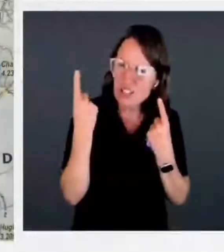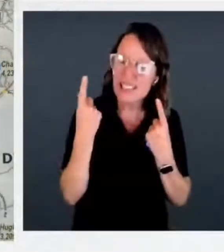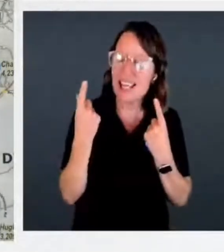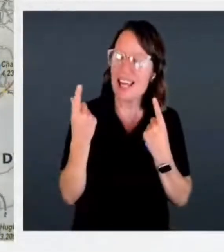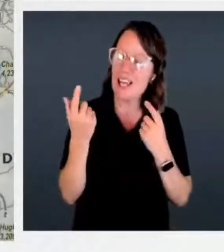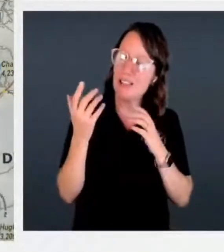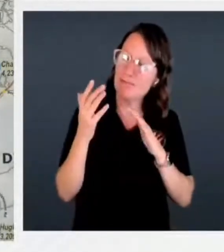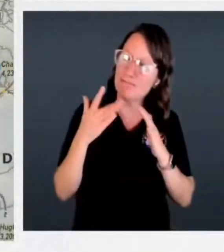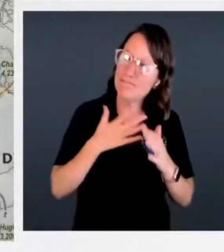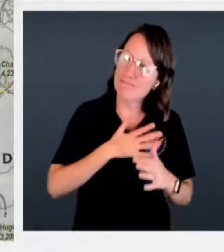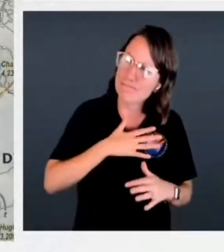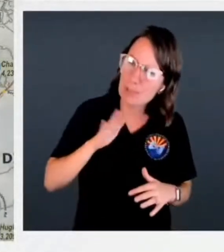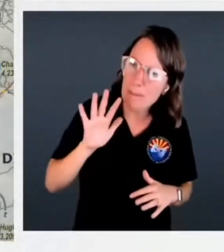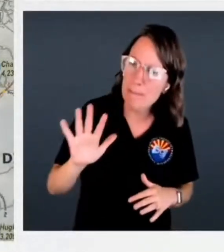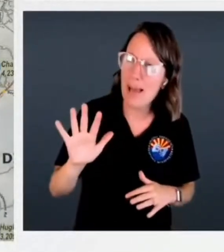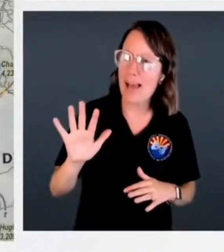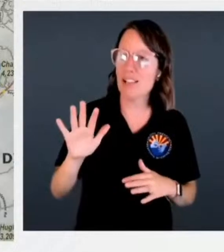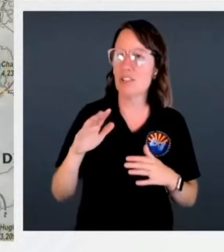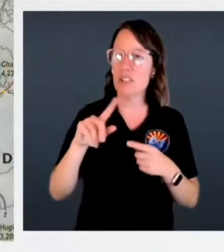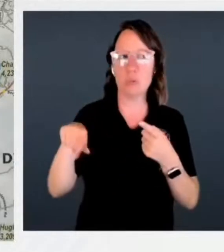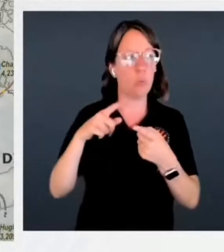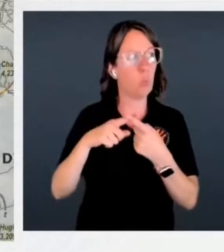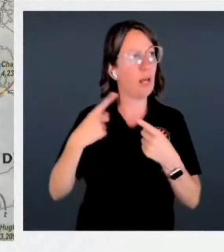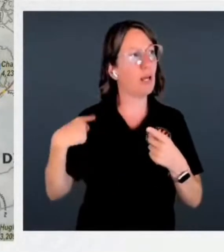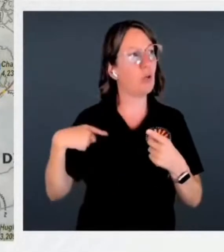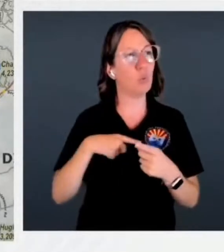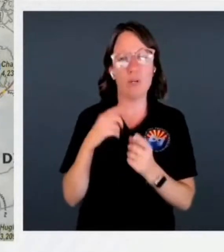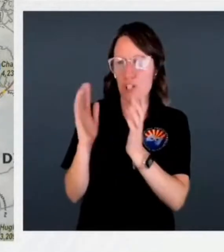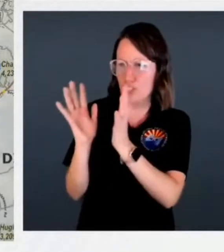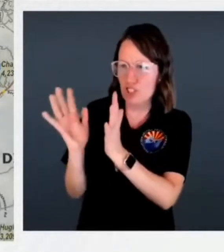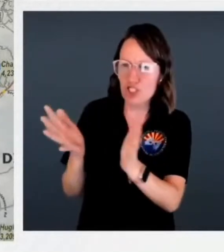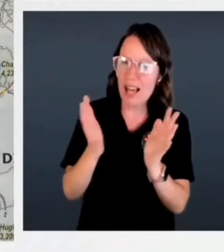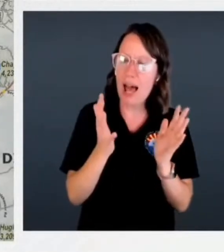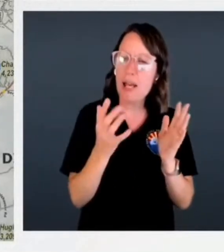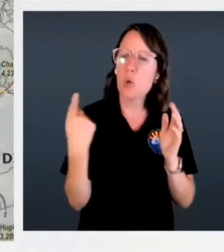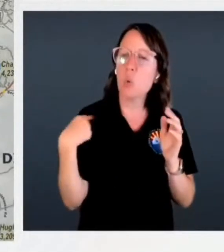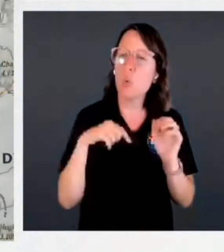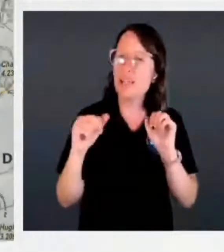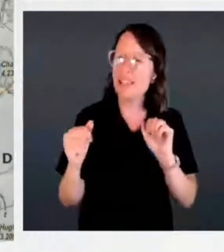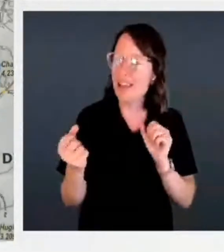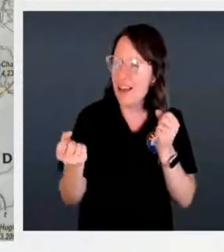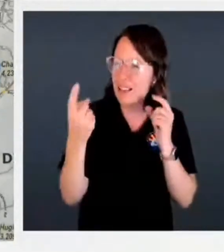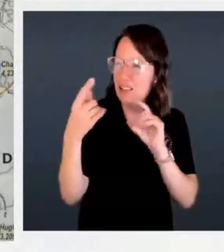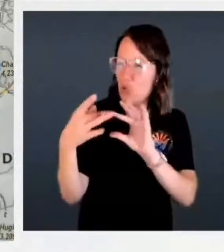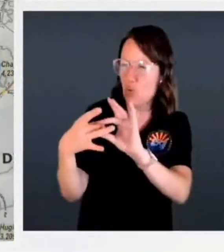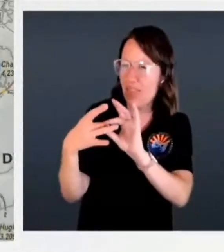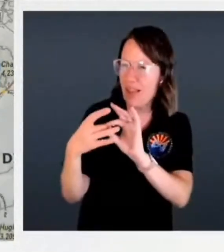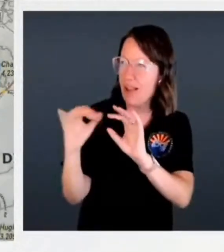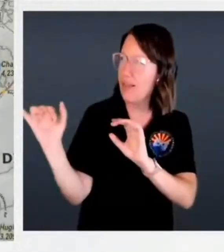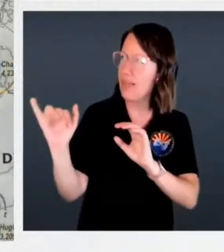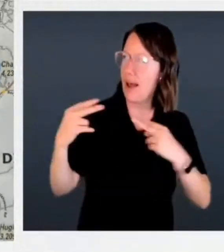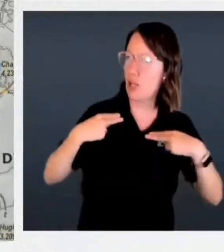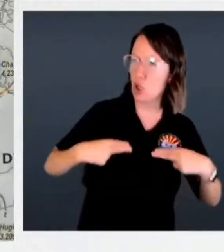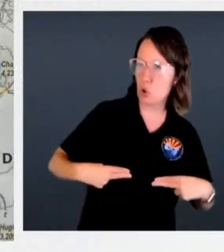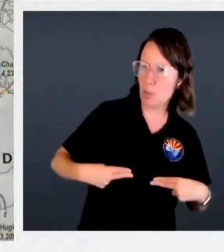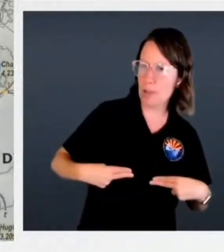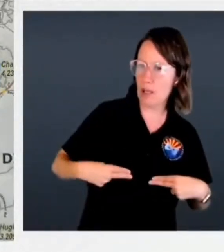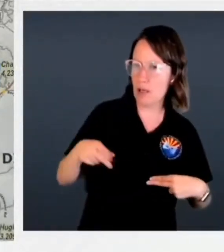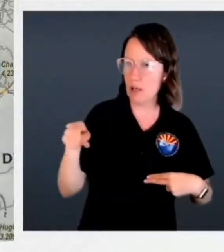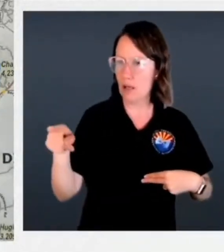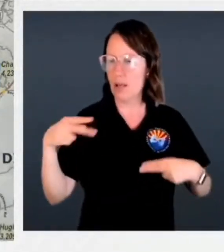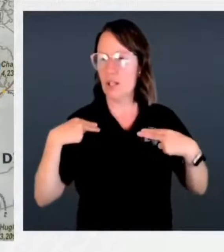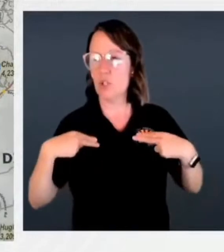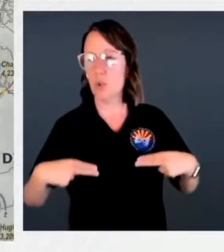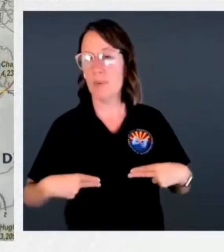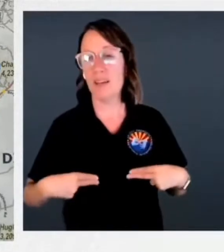we're out in the community, we can kind of speak to you at a human level and find out what your needs are. I recognize there's a lot of different